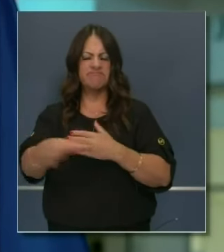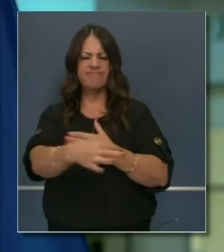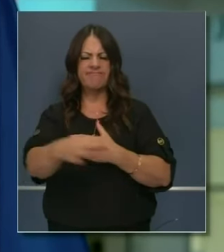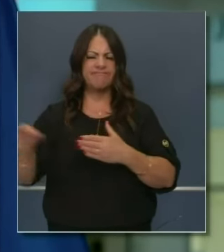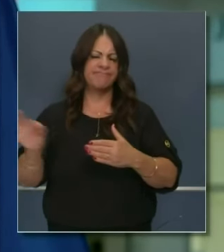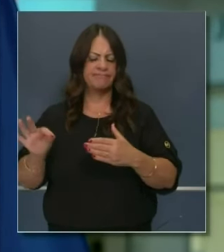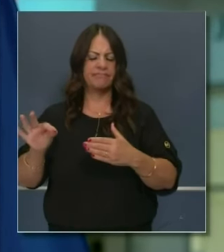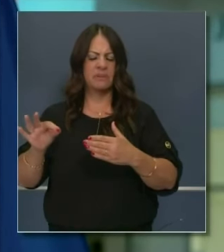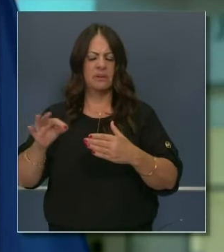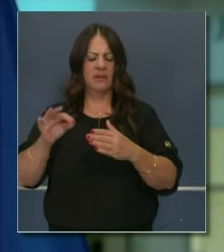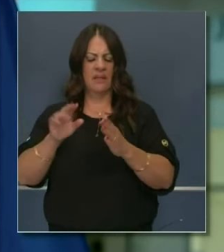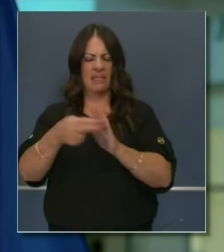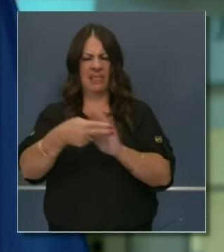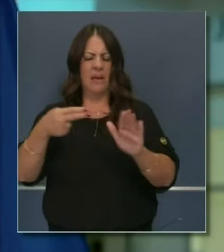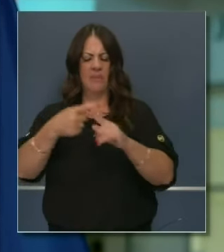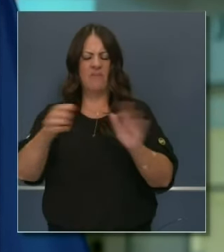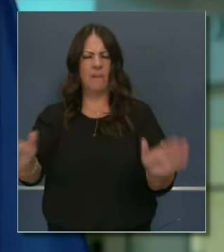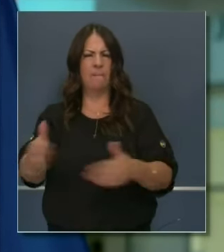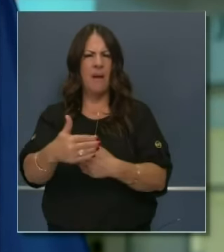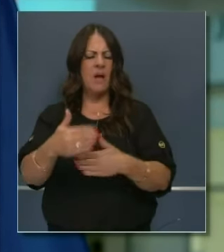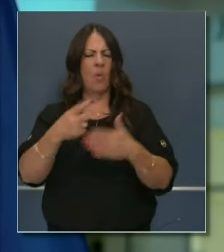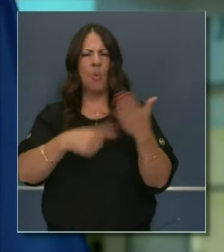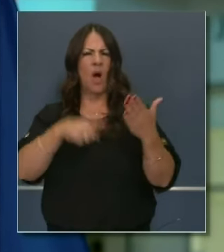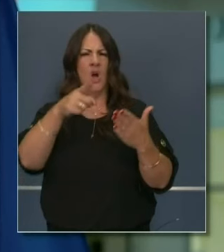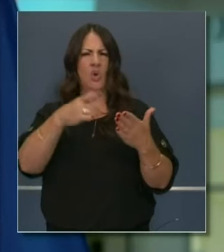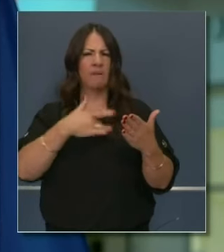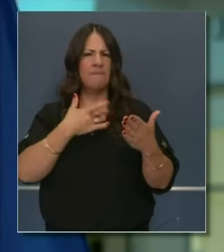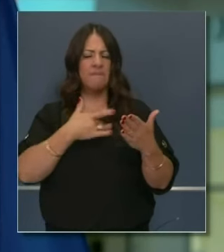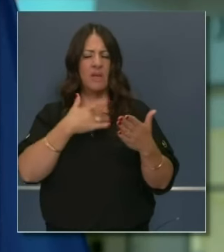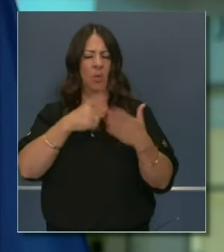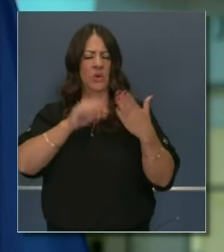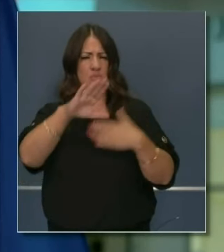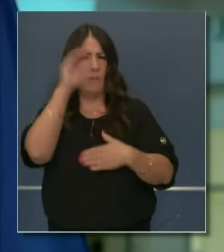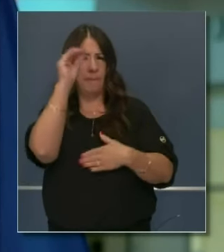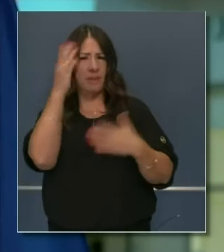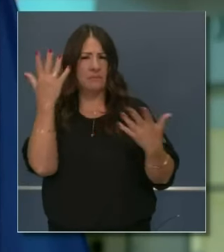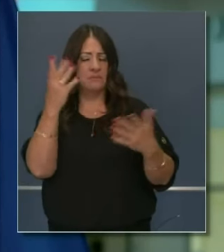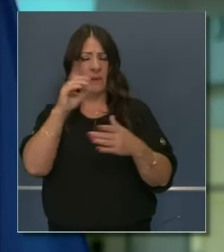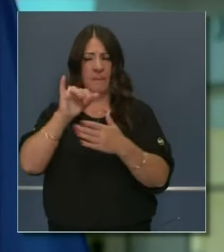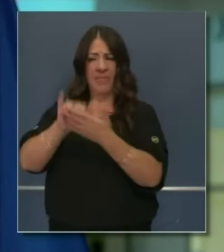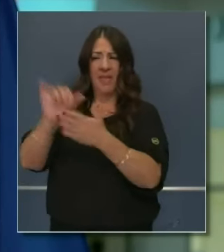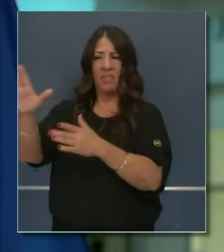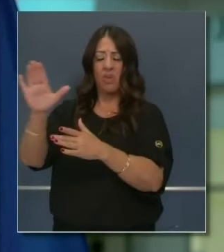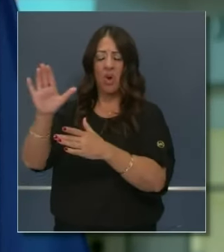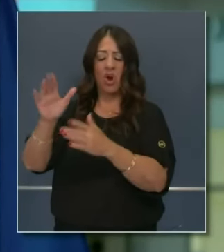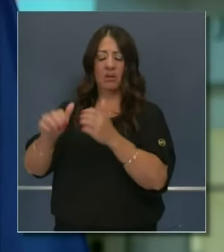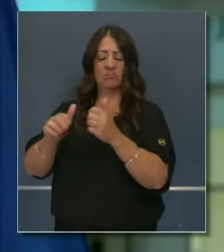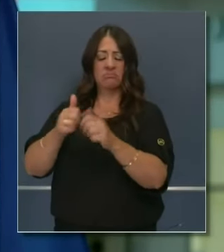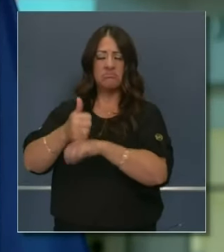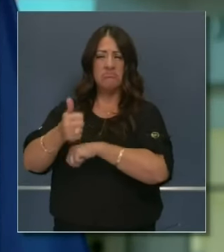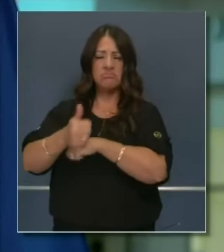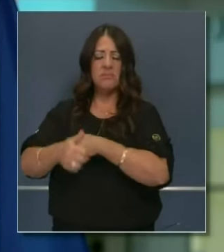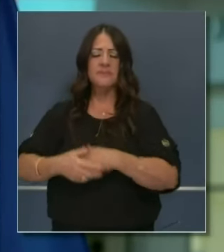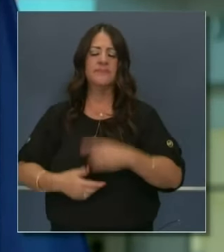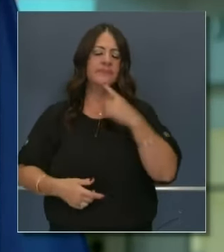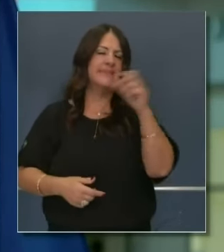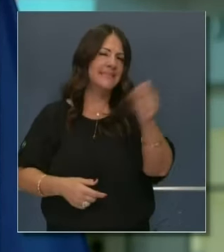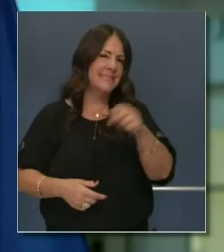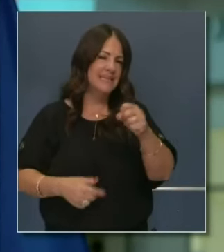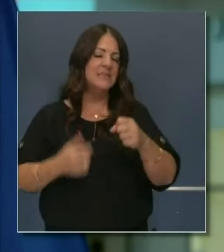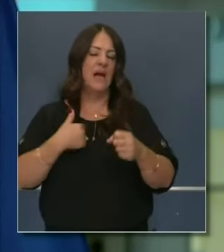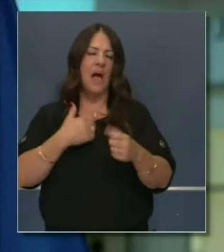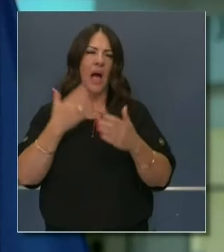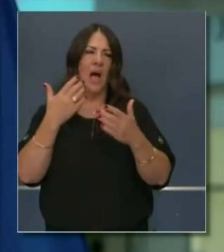those pretty harsh words and whether you have any additional thoughts on that situation. The answer is yes, I do, and I applaud the